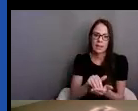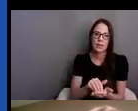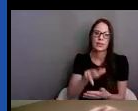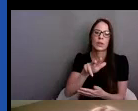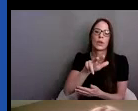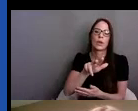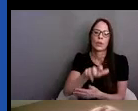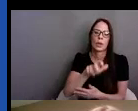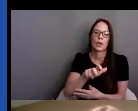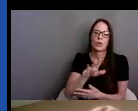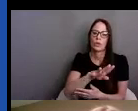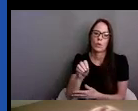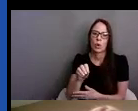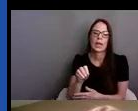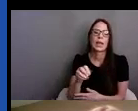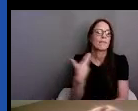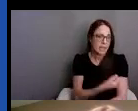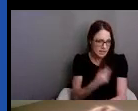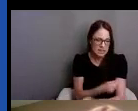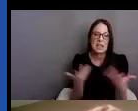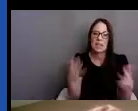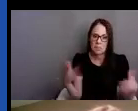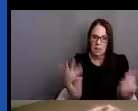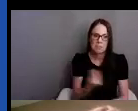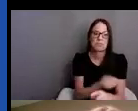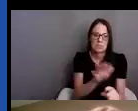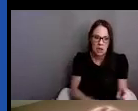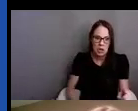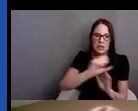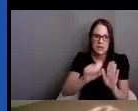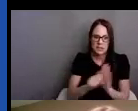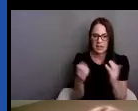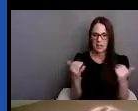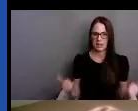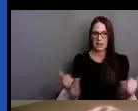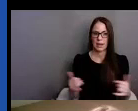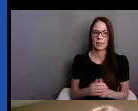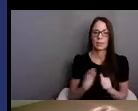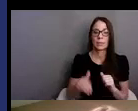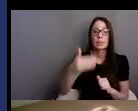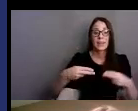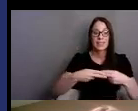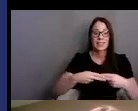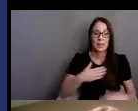4,386,340 vaccines have been administered across the state to date. Next slide, please.